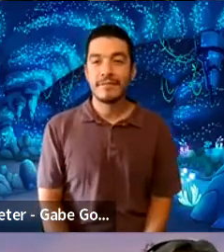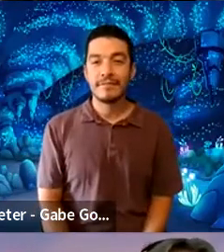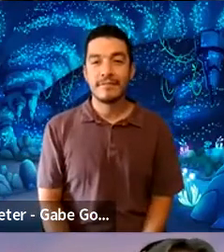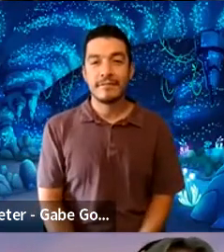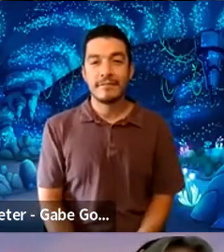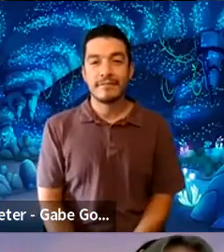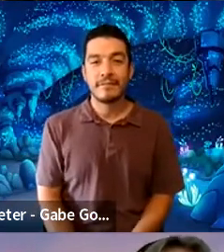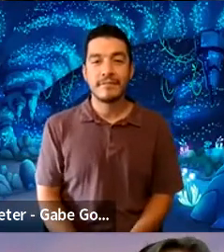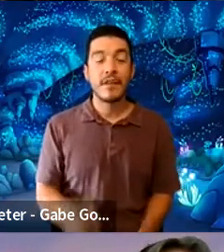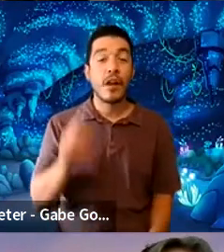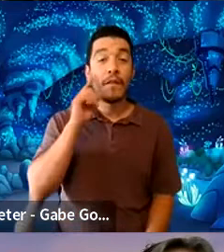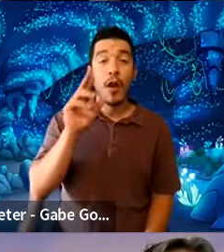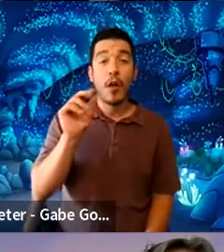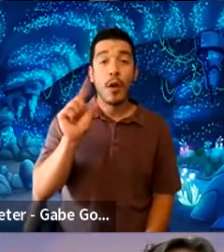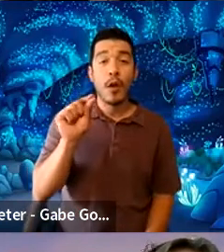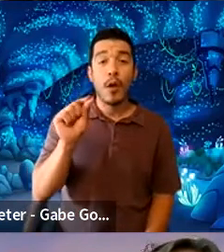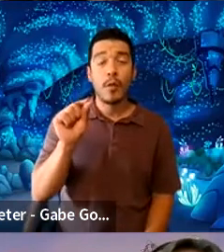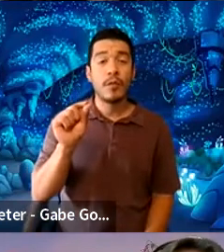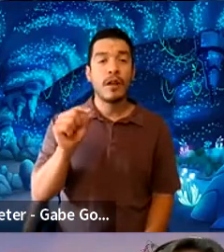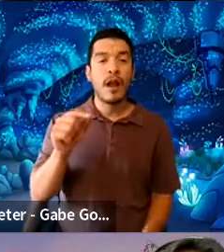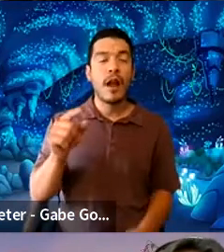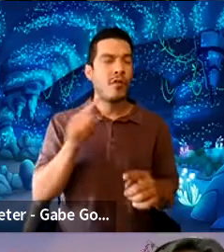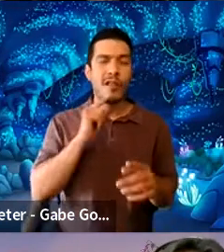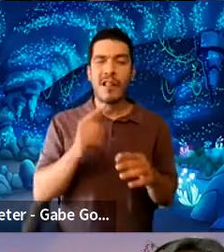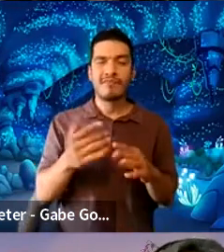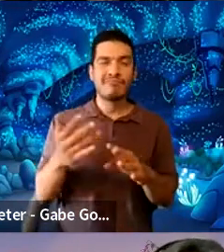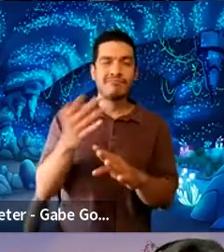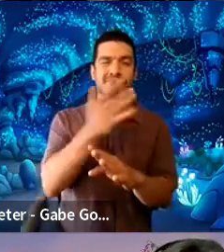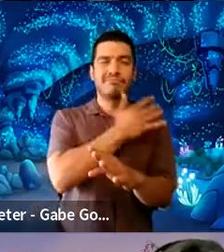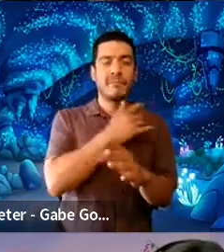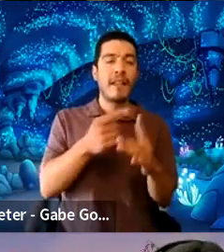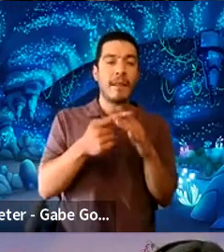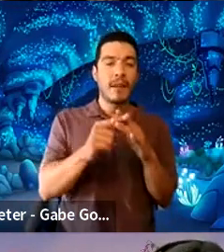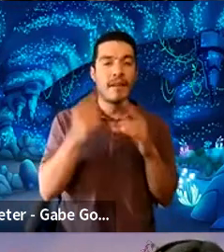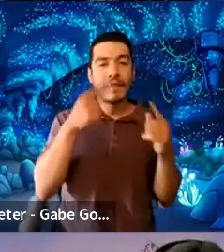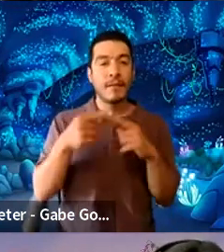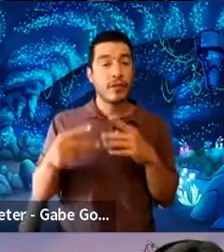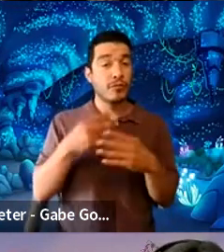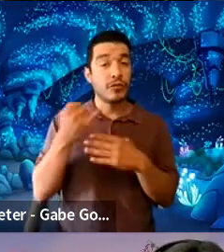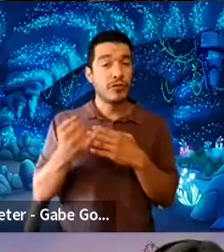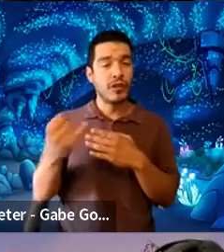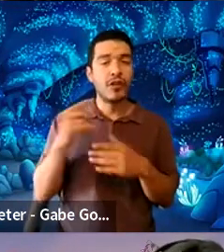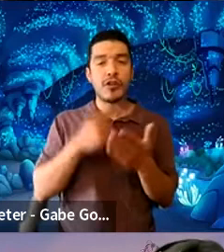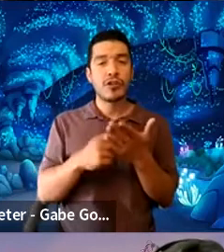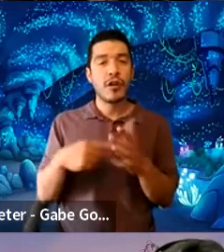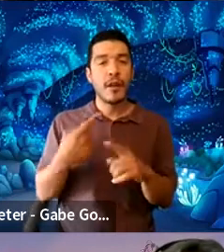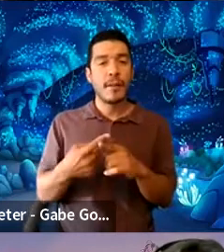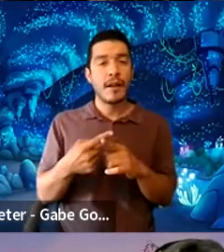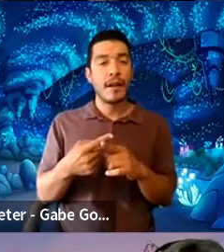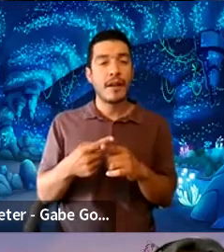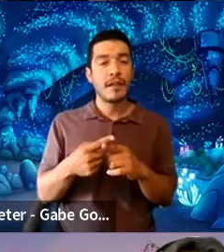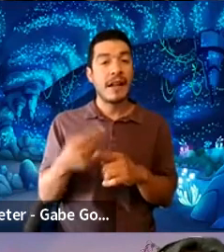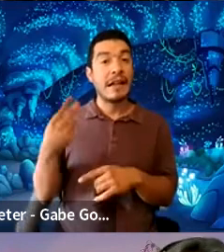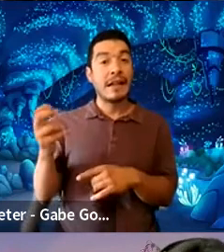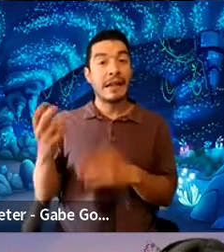As far as Rollo goes, there was way back in the beginning of our thinking about this project, there was talk about he might